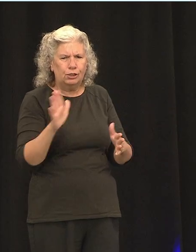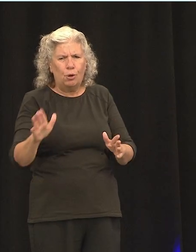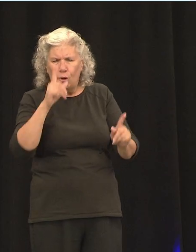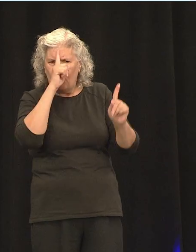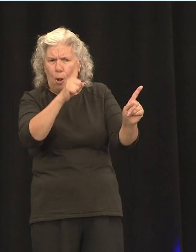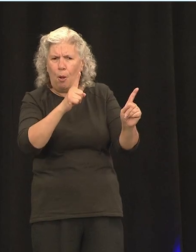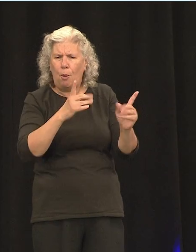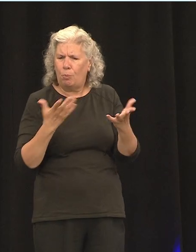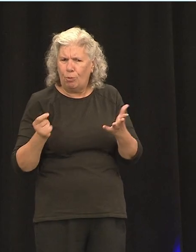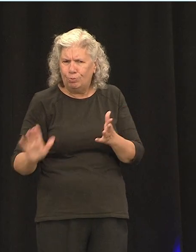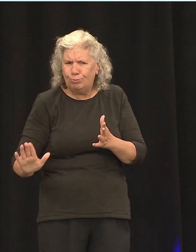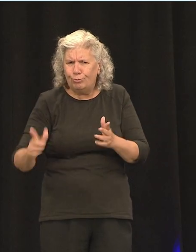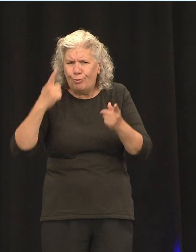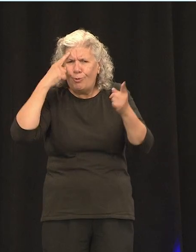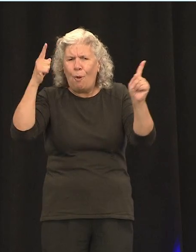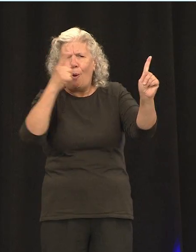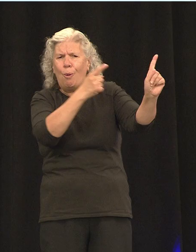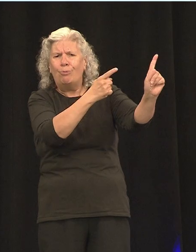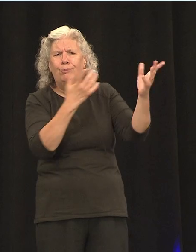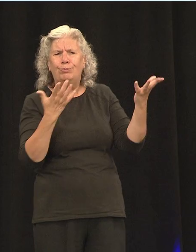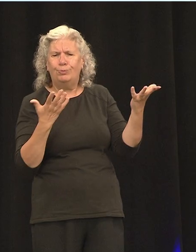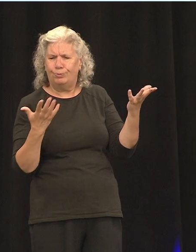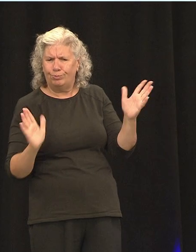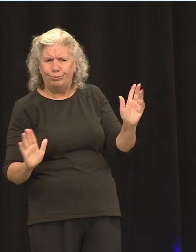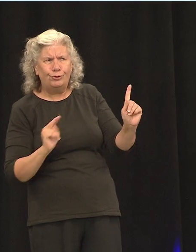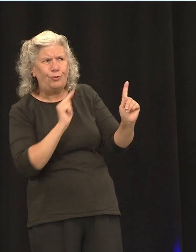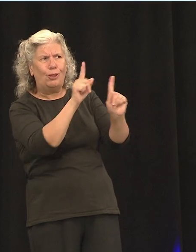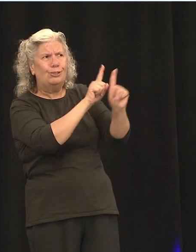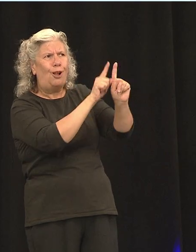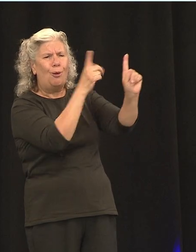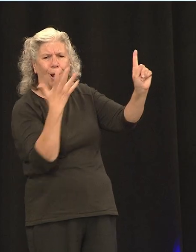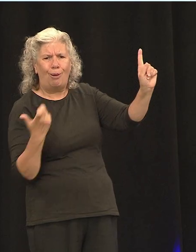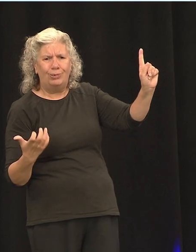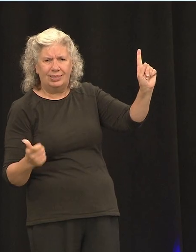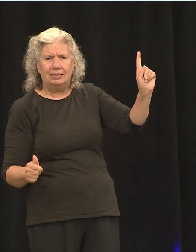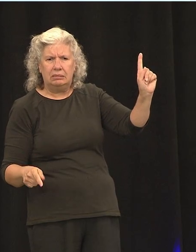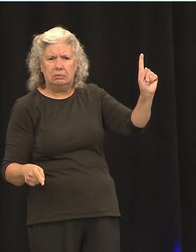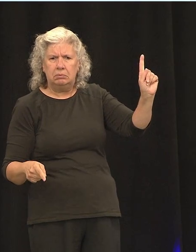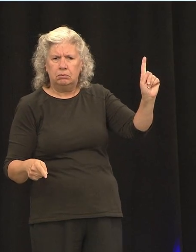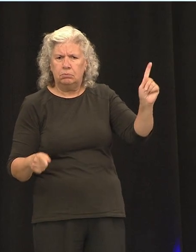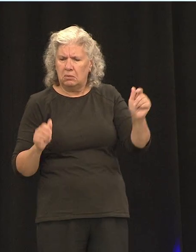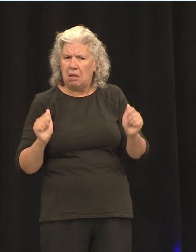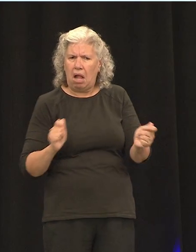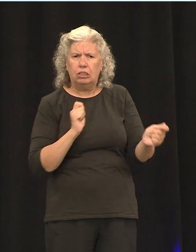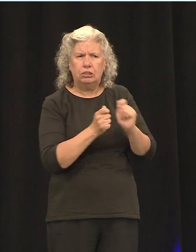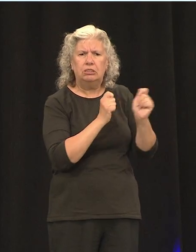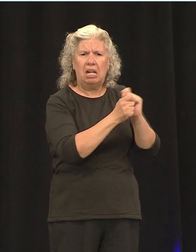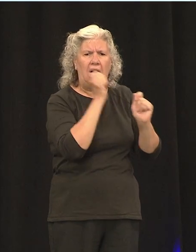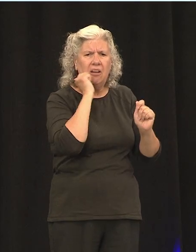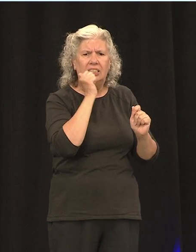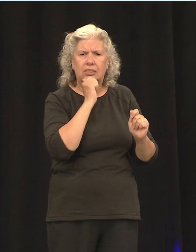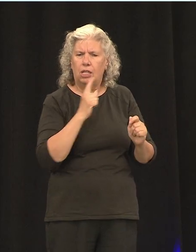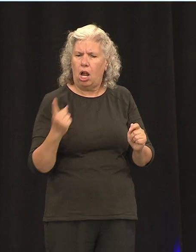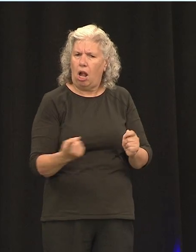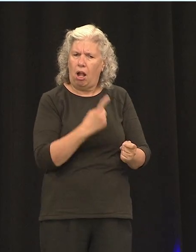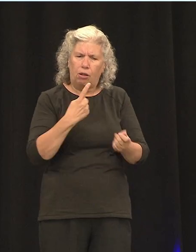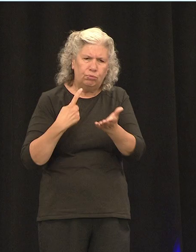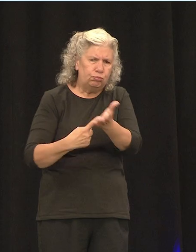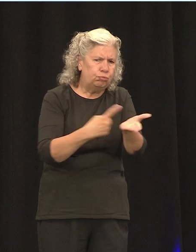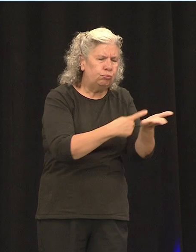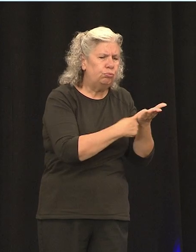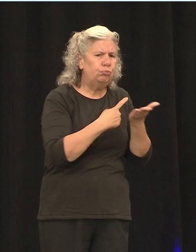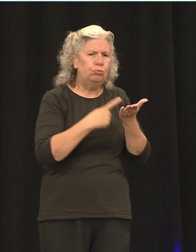can be changed every day. But just continually thinking about what are your dreams for your child? What is your vision? And